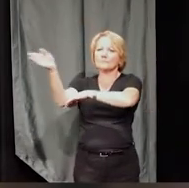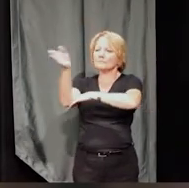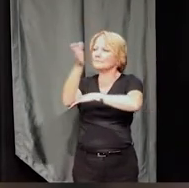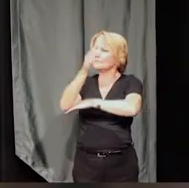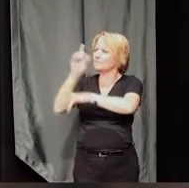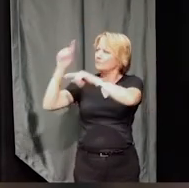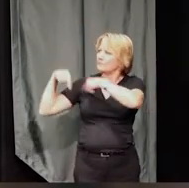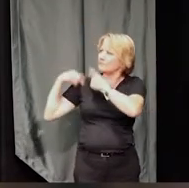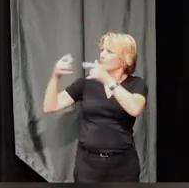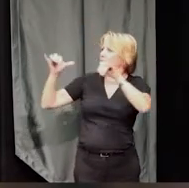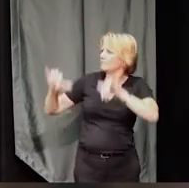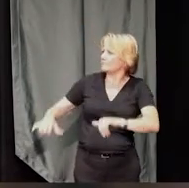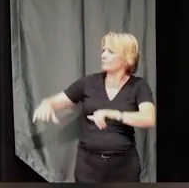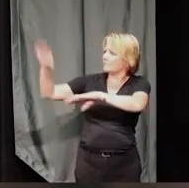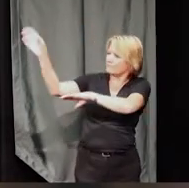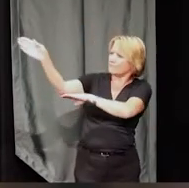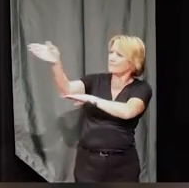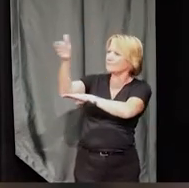spangled